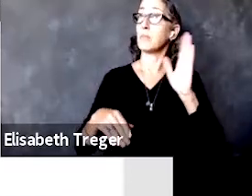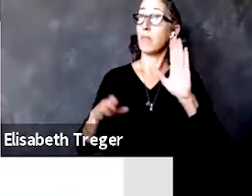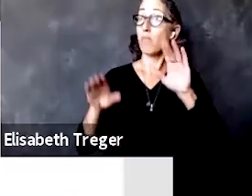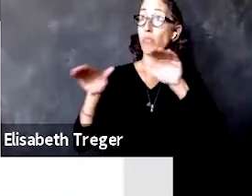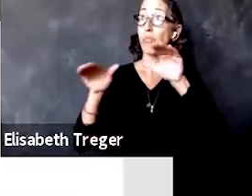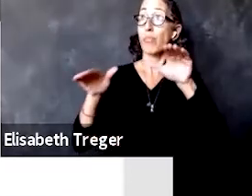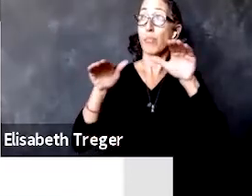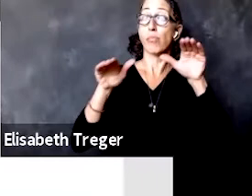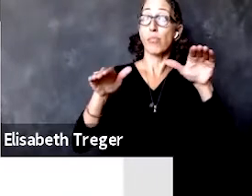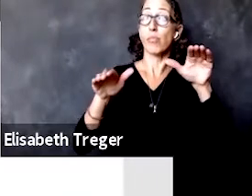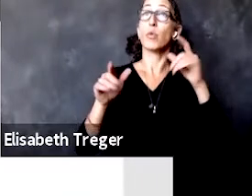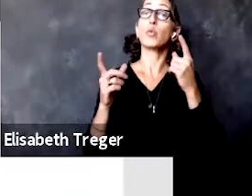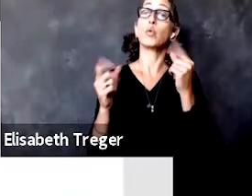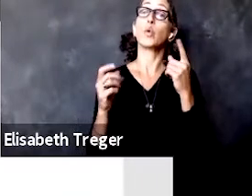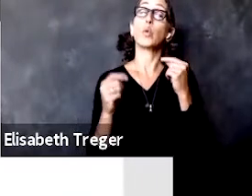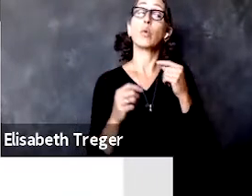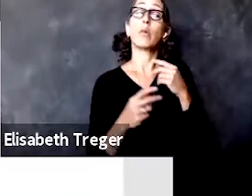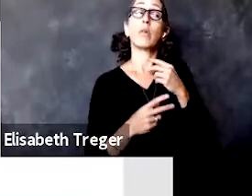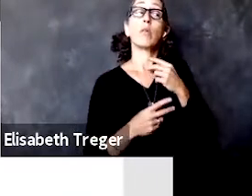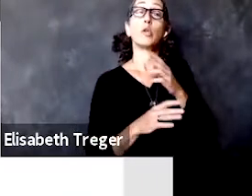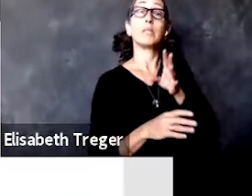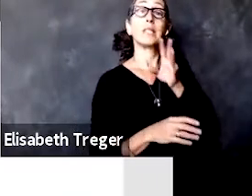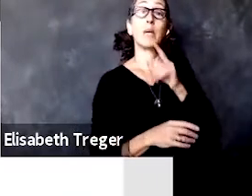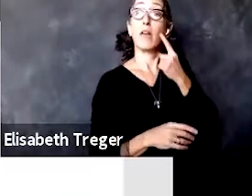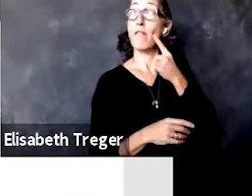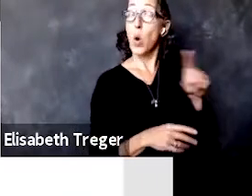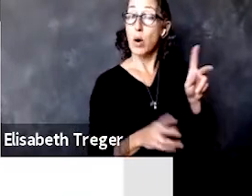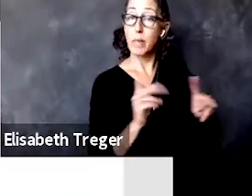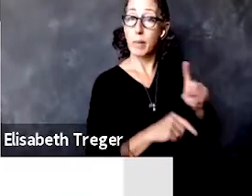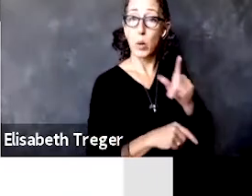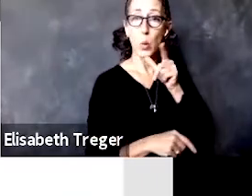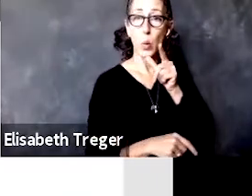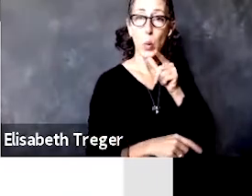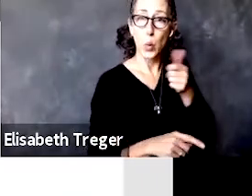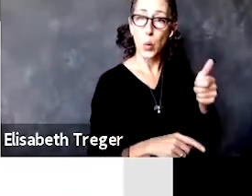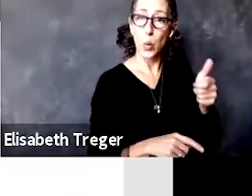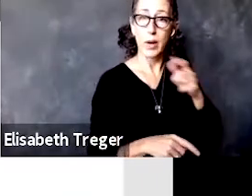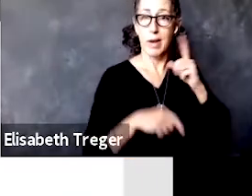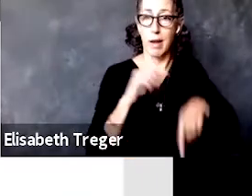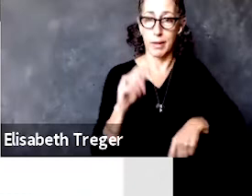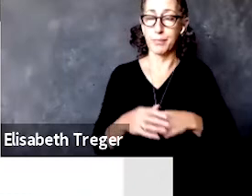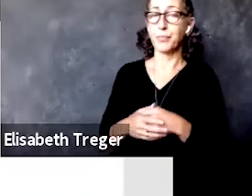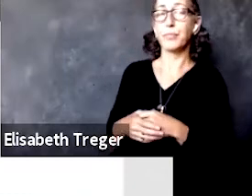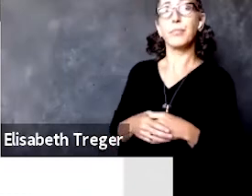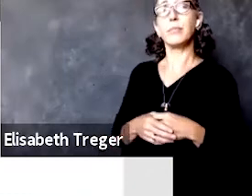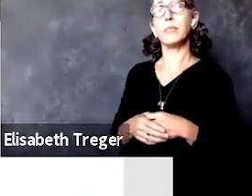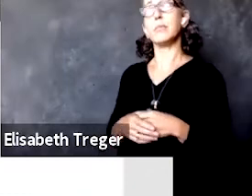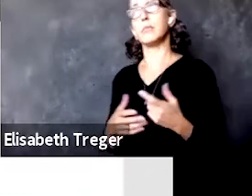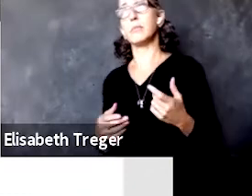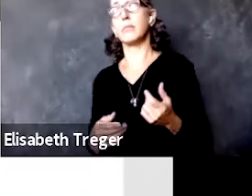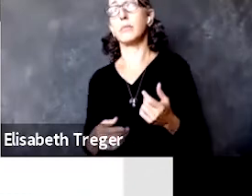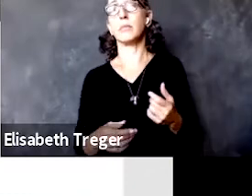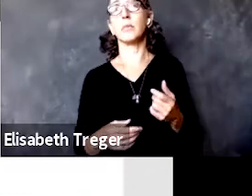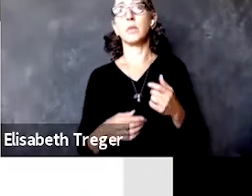the voiceless. That's what advocacy is. Or if we want to move the metaphor from